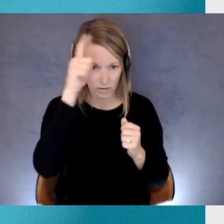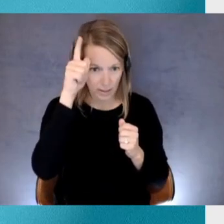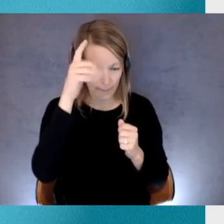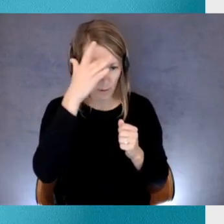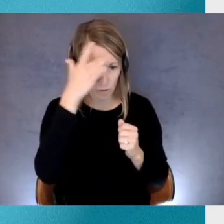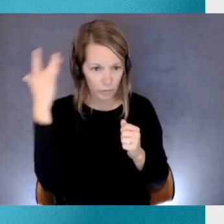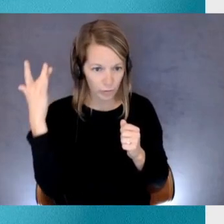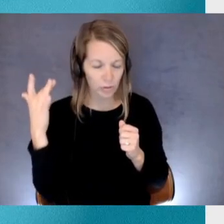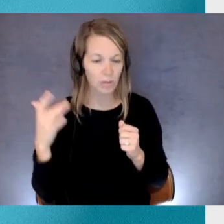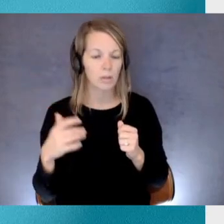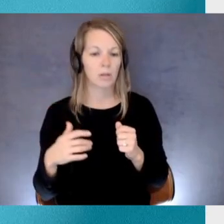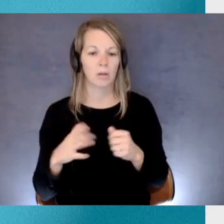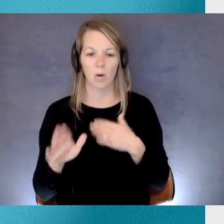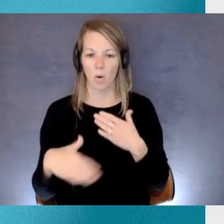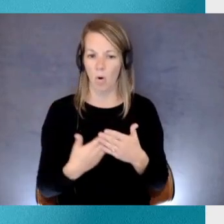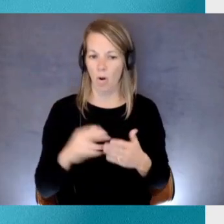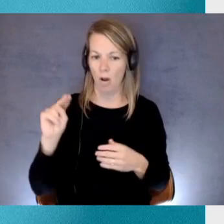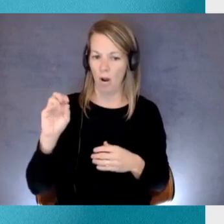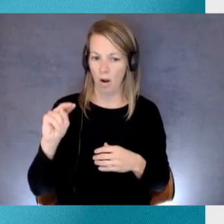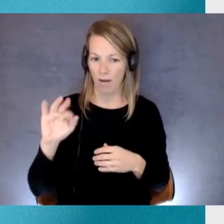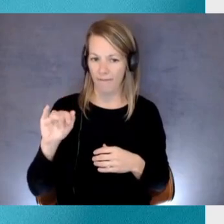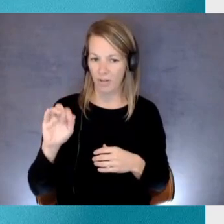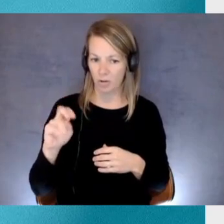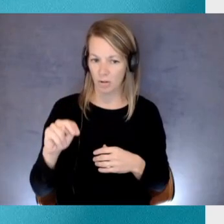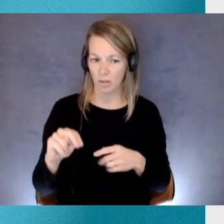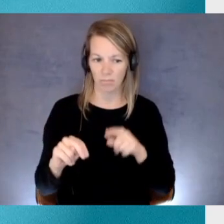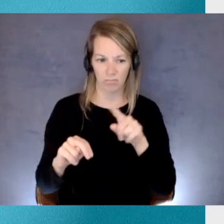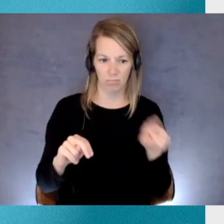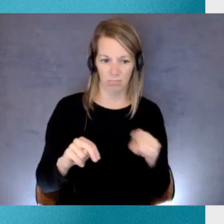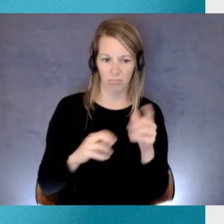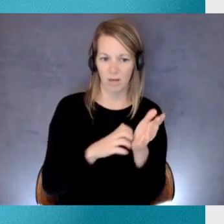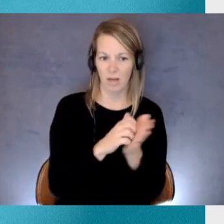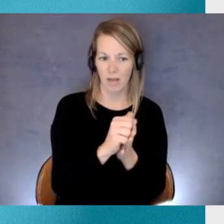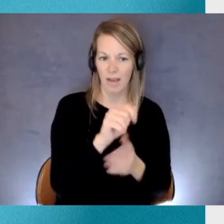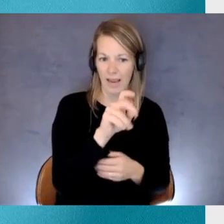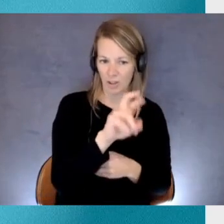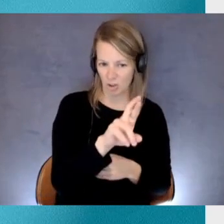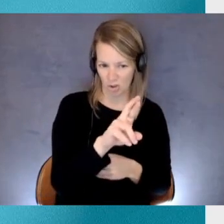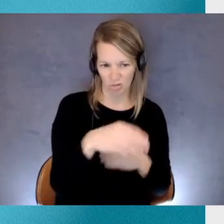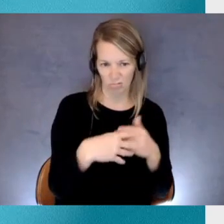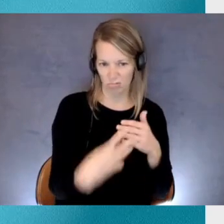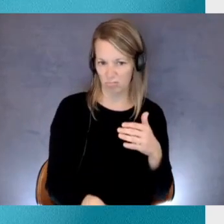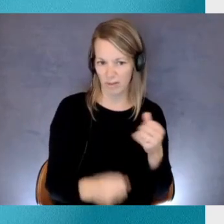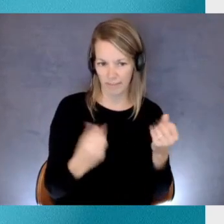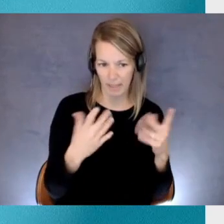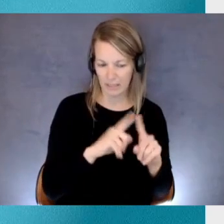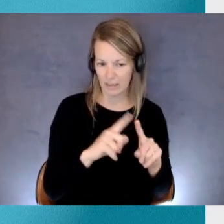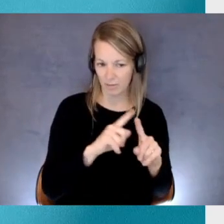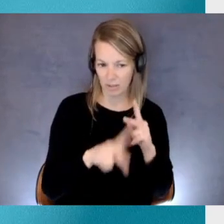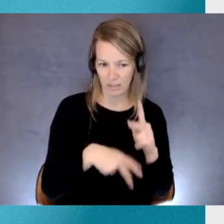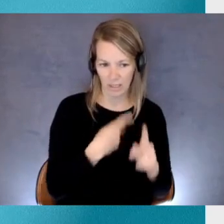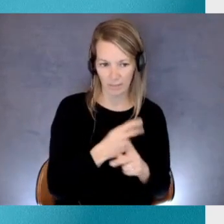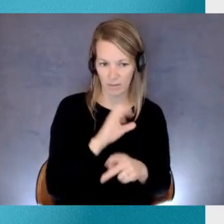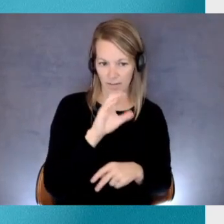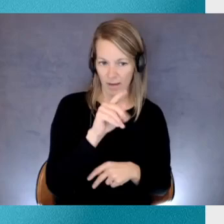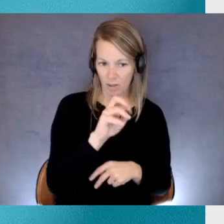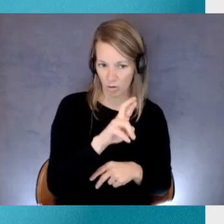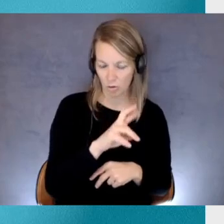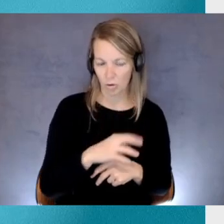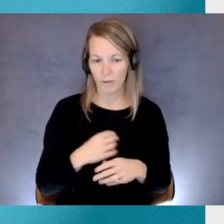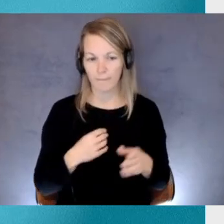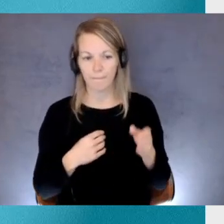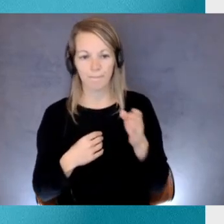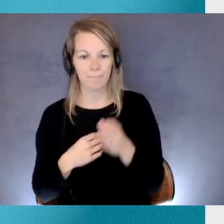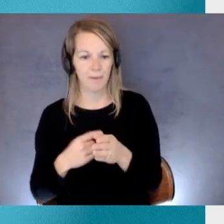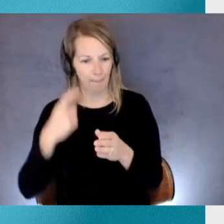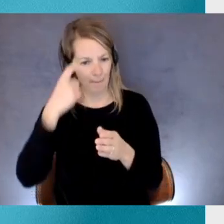caregivers. Again, all nonfiction. Here are more about cancer. There are quite a number of them about different kinds of cancer. These are about